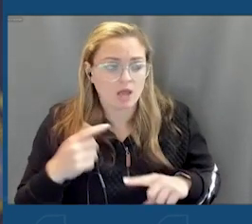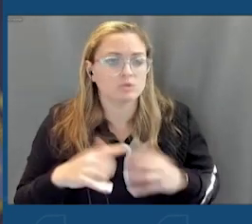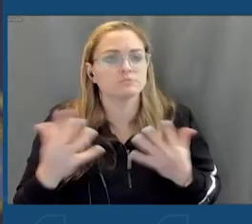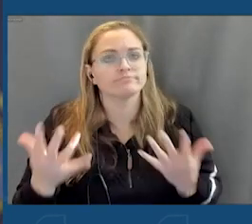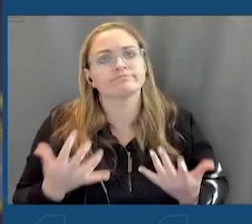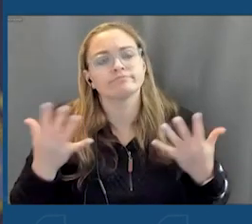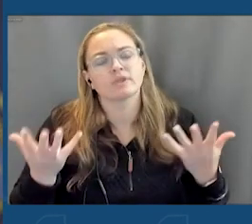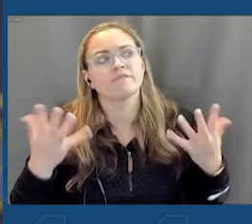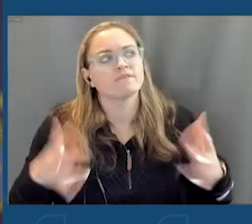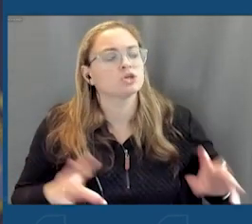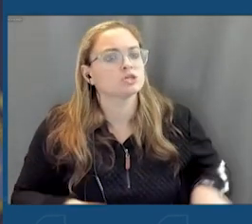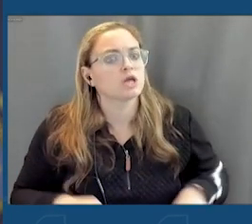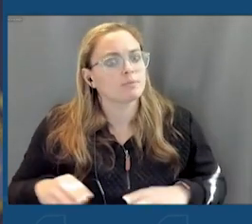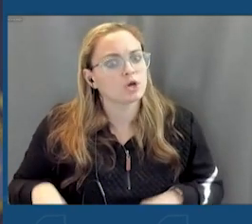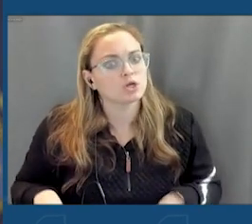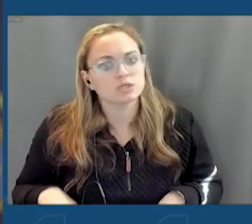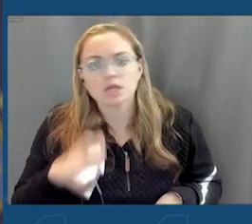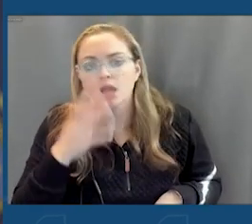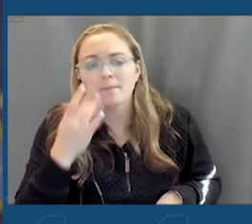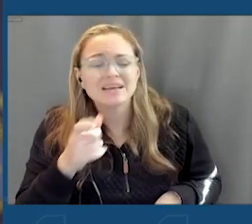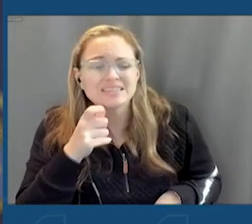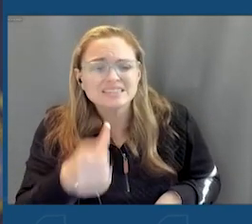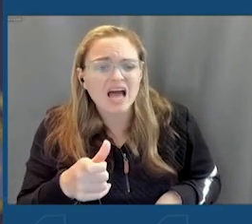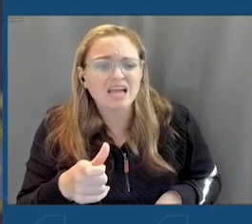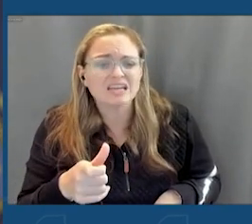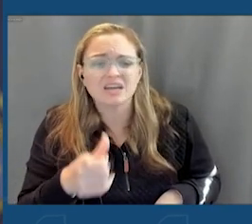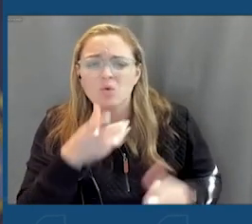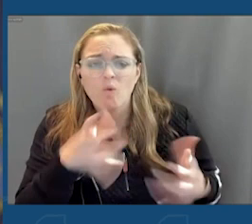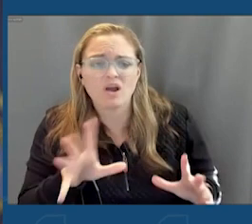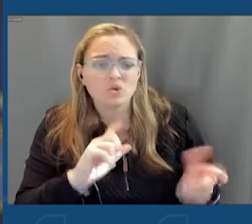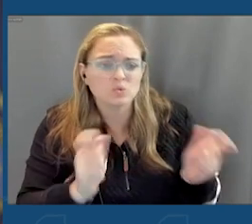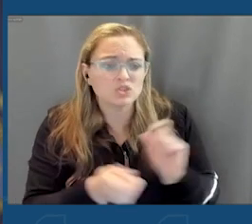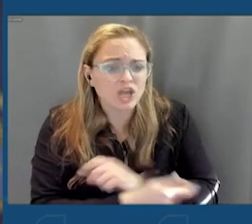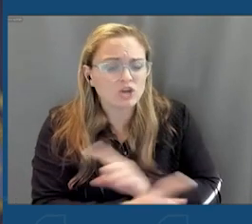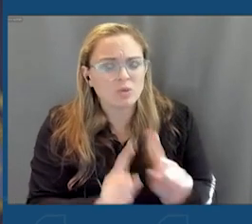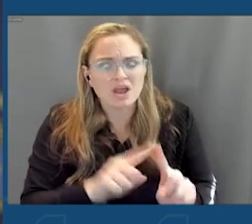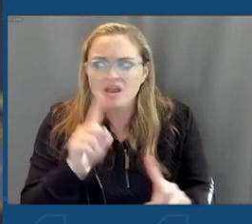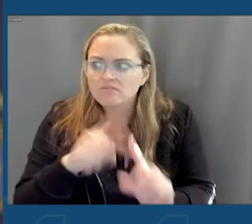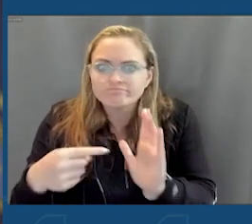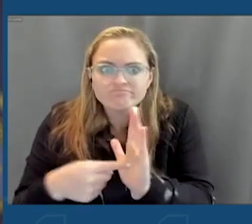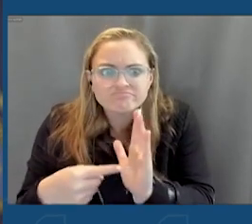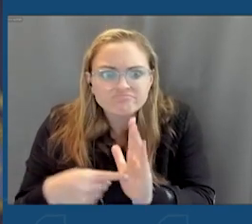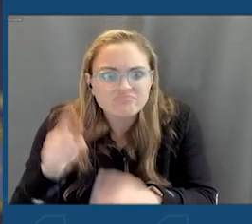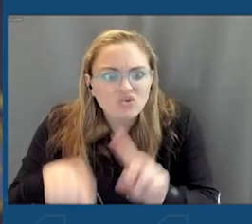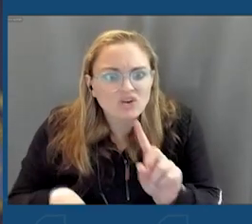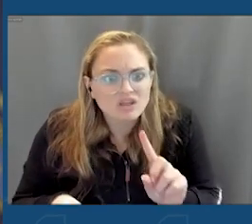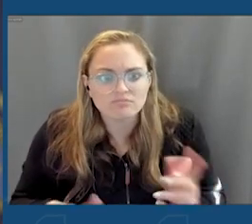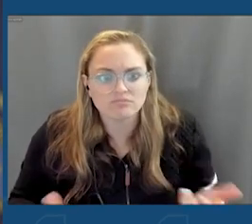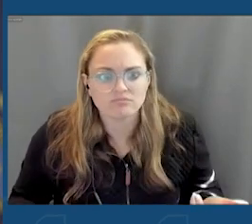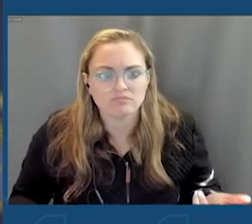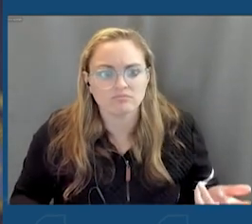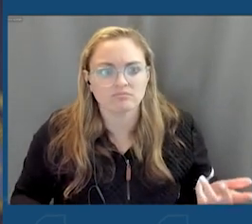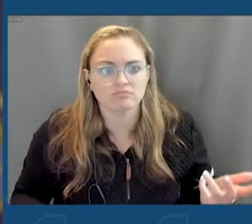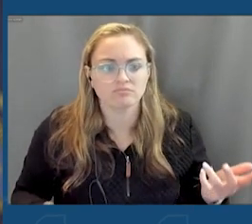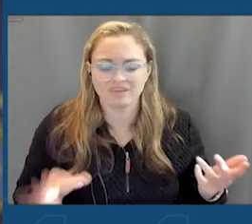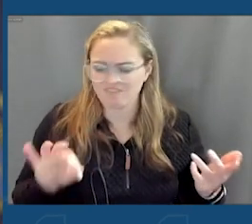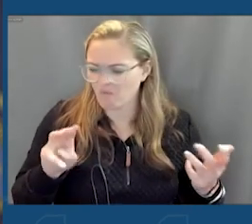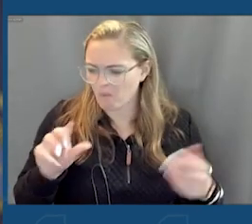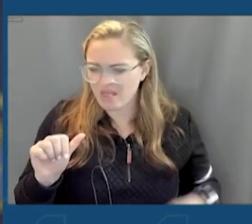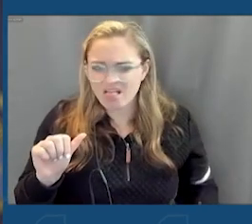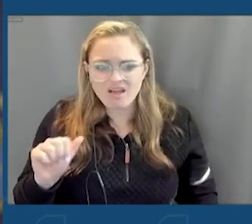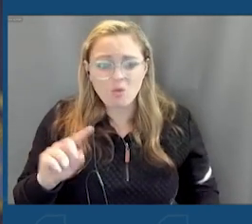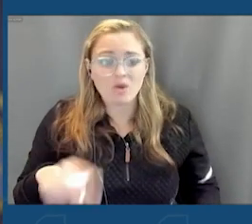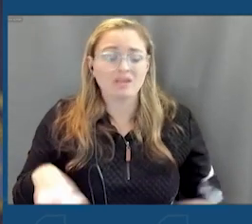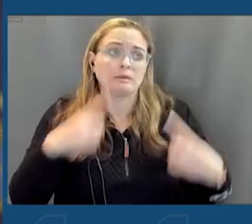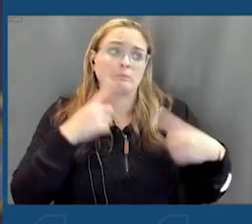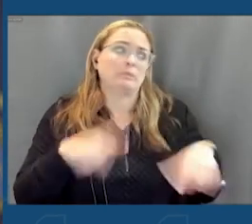of diapers, not because I didn't like changing them. I couldn't afford them. And formula. I remember thinking, my God, when they finally stop